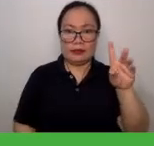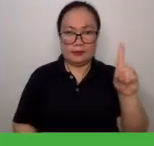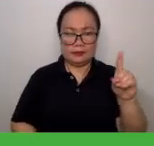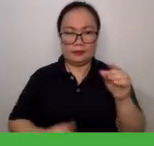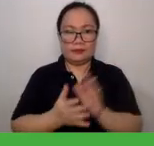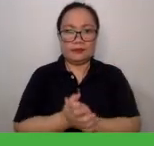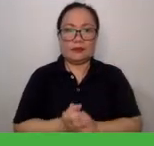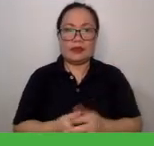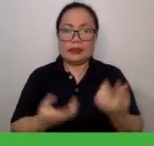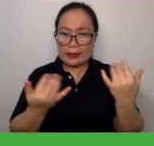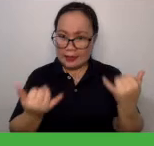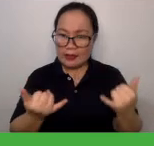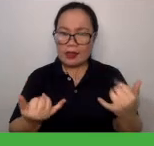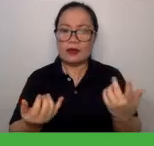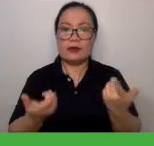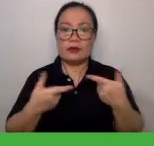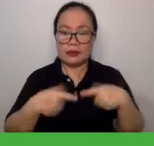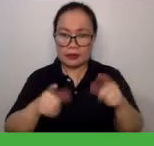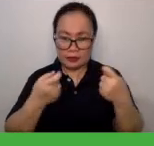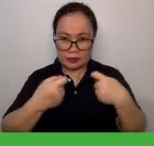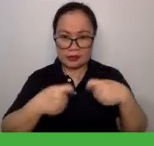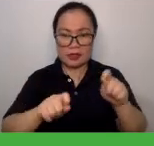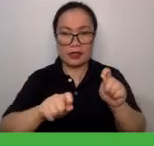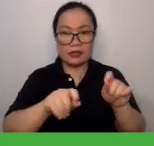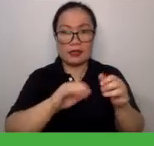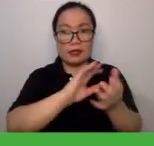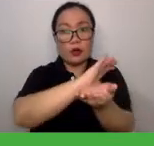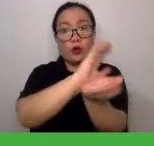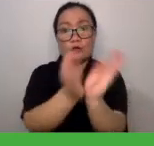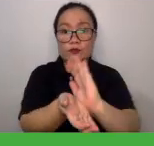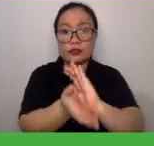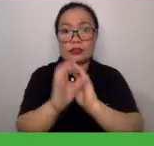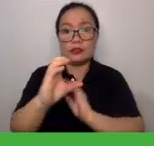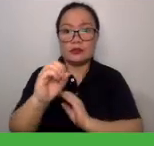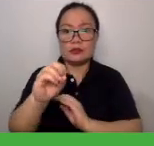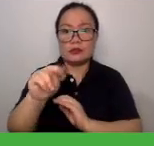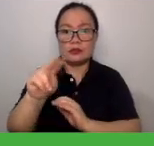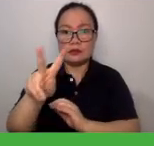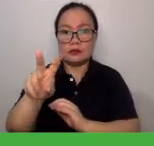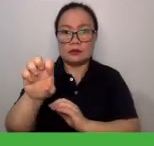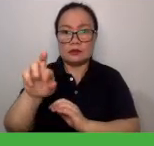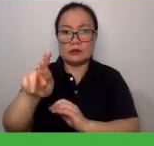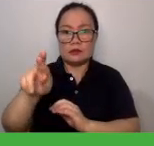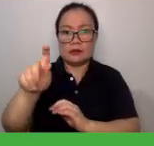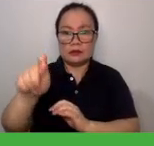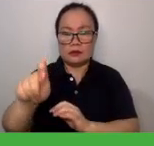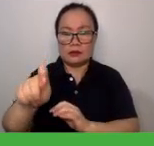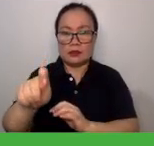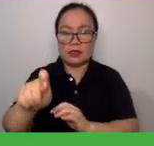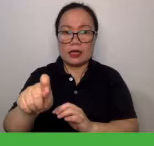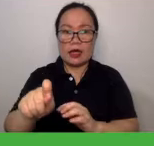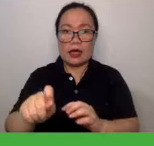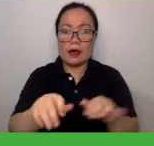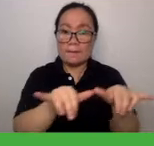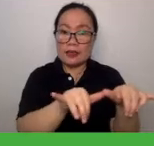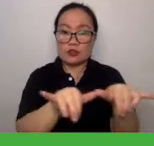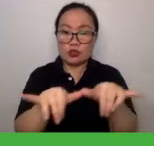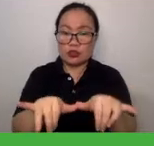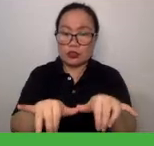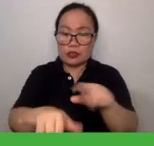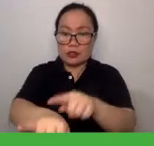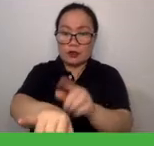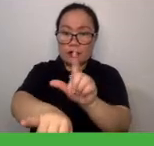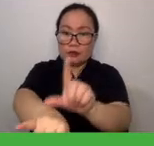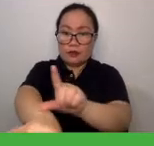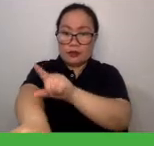to convert measures of length in the English system. Okay. Now, remember, if you